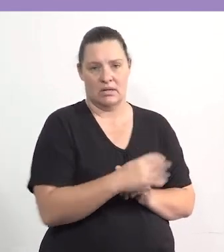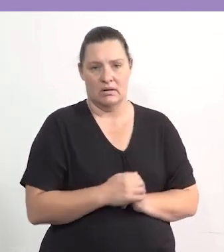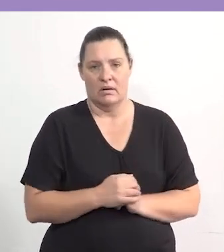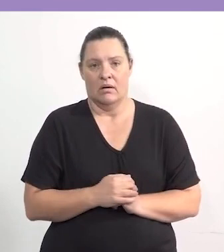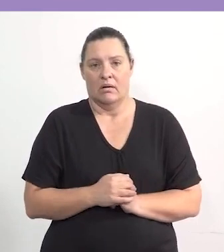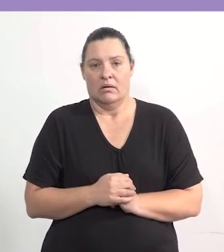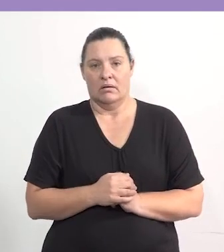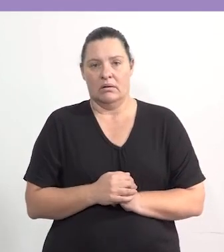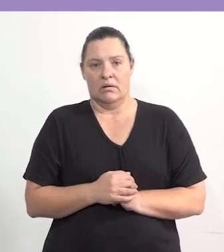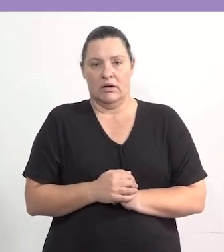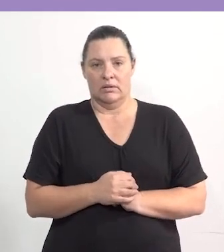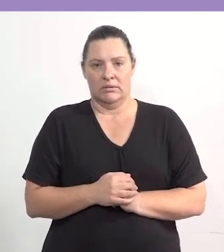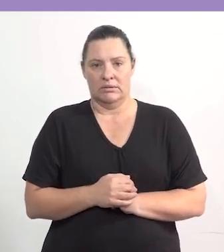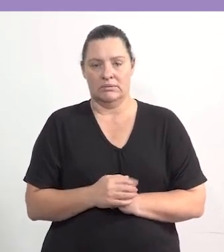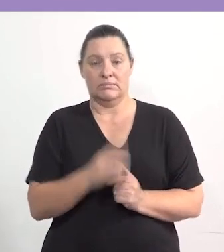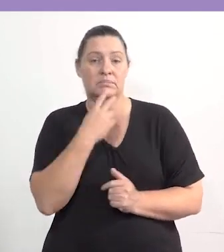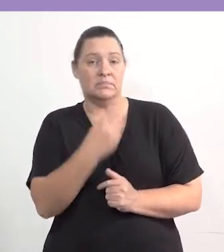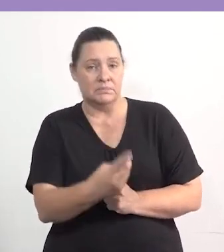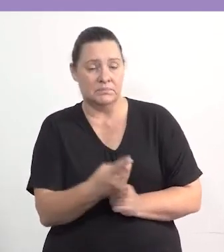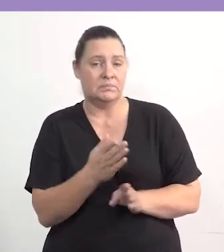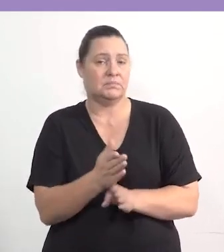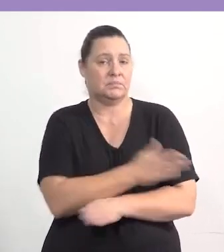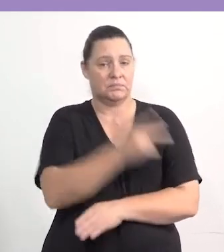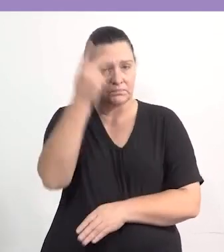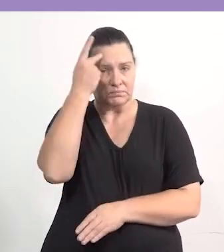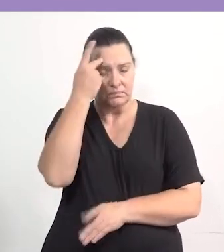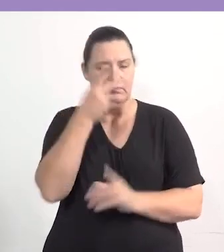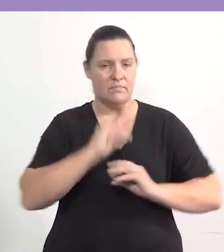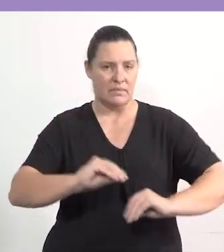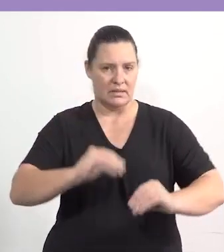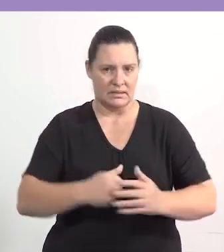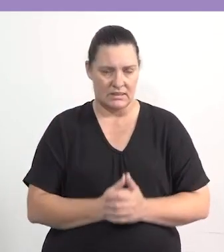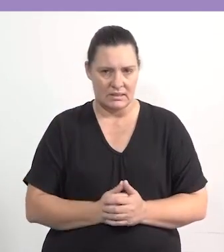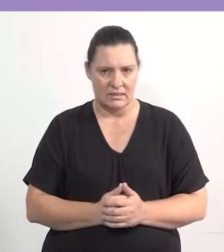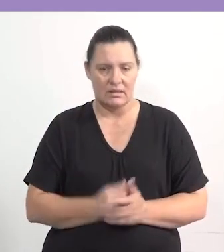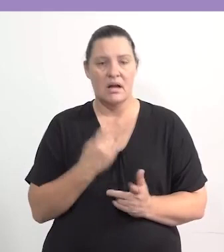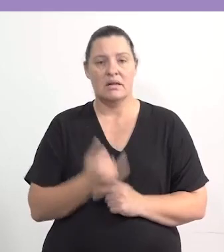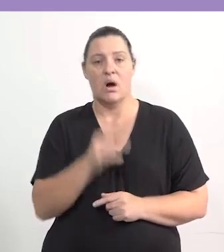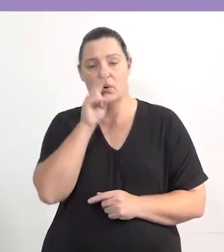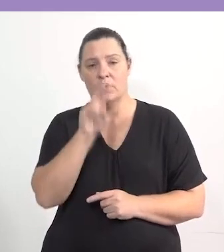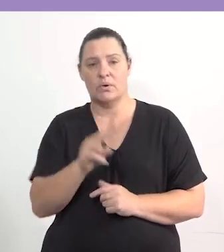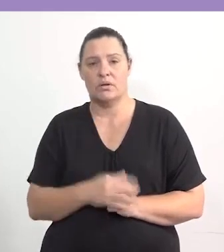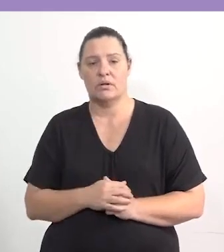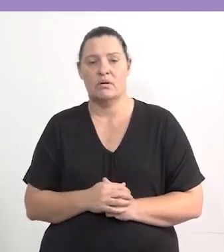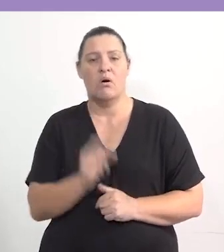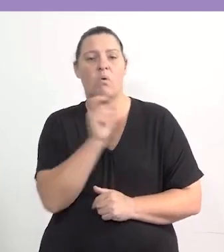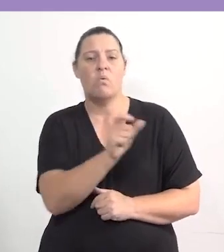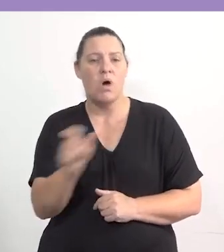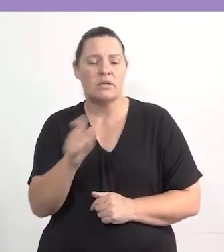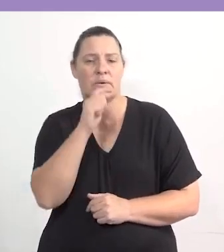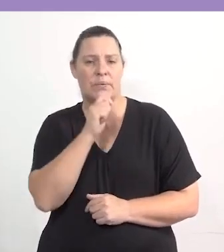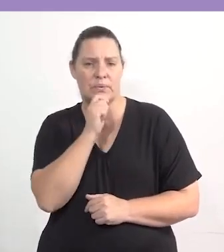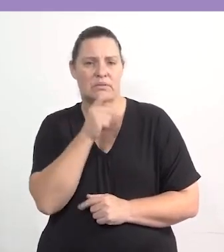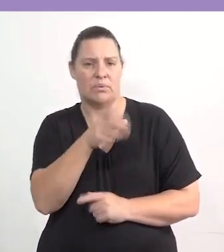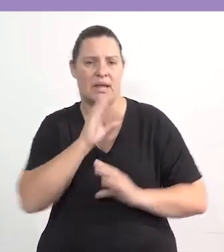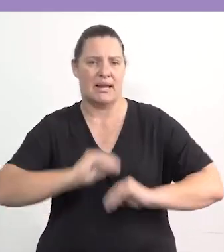3. Okay, so that was the pre-knowledge for this lesson. Let's look at some words that we are going to be